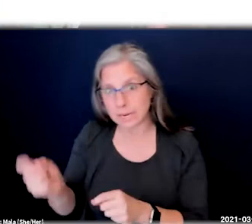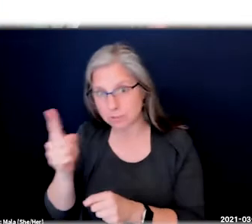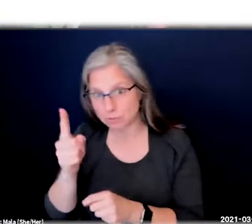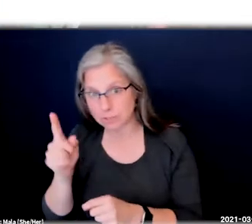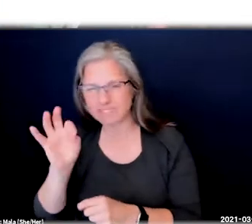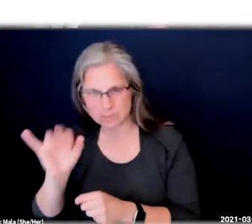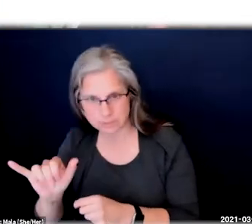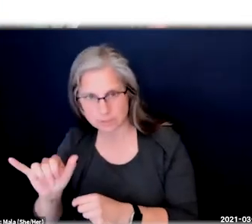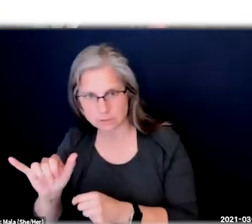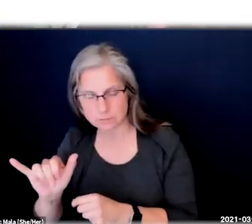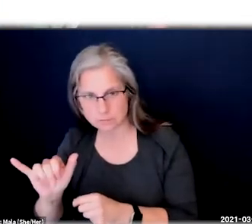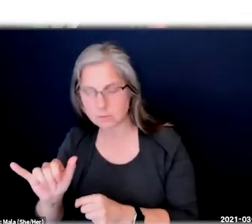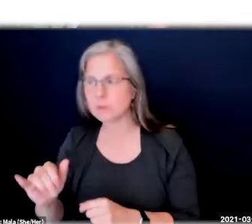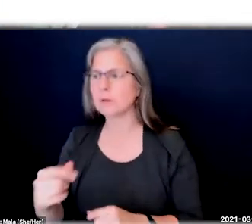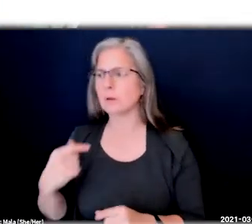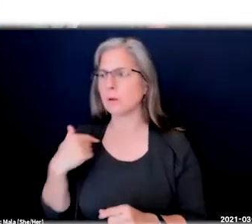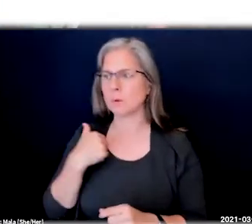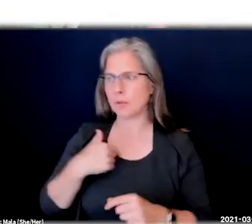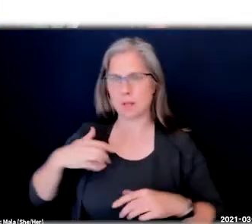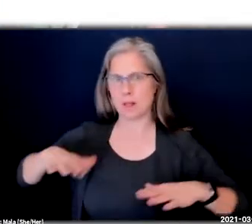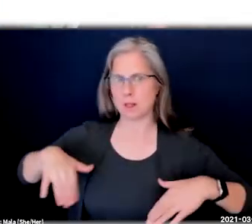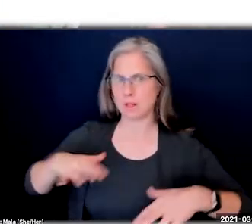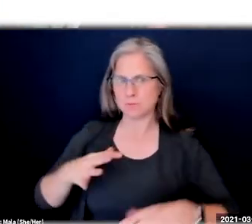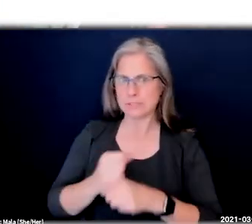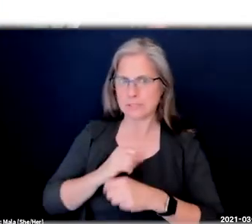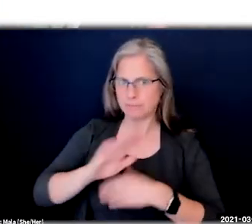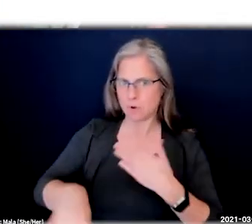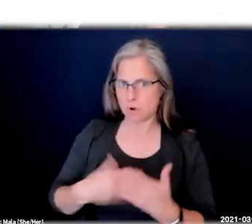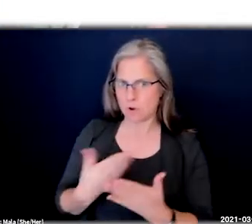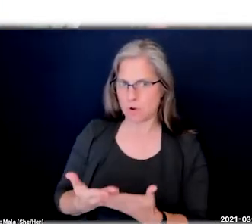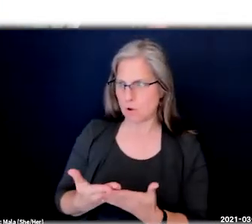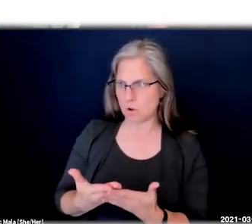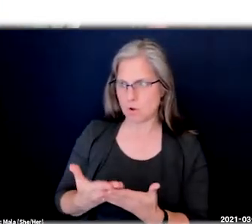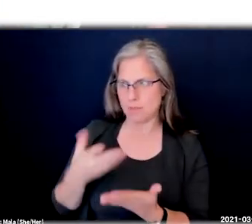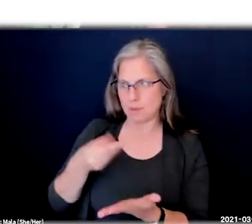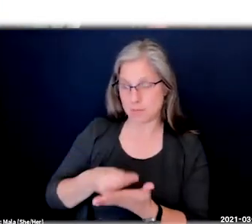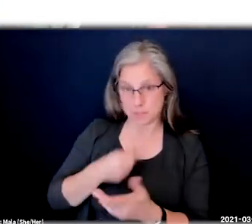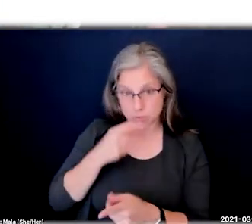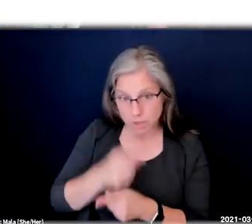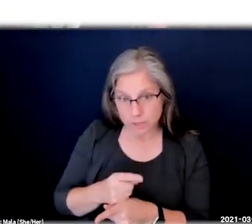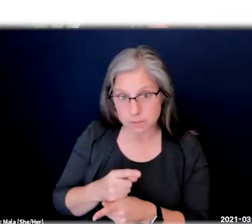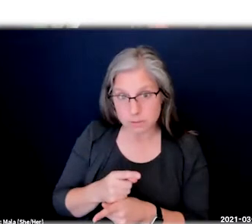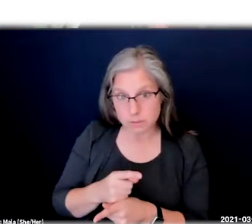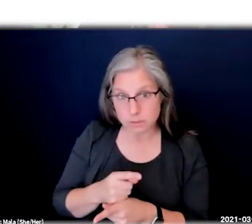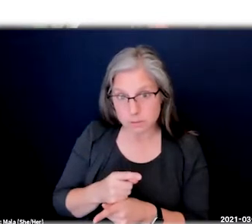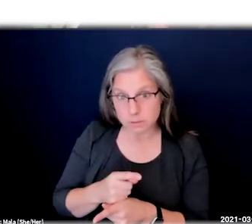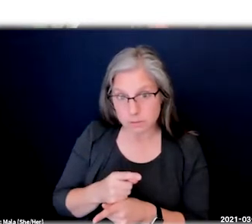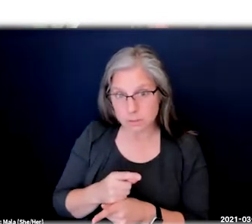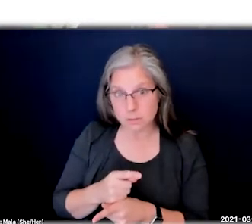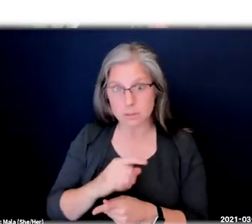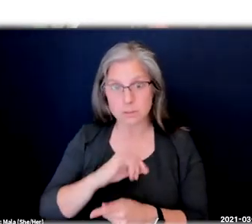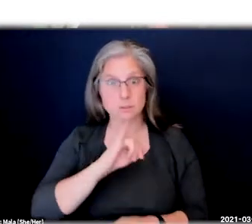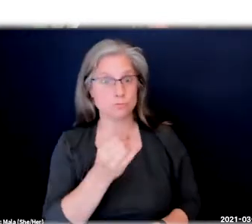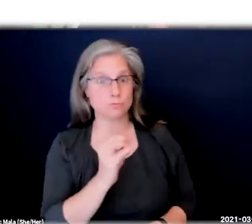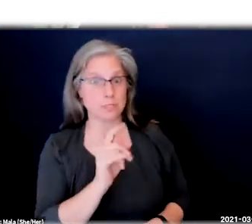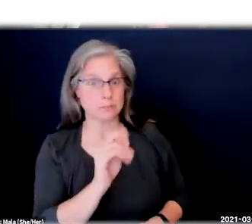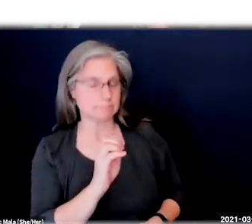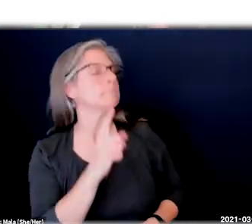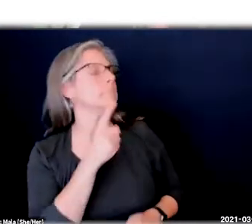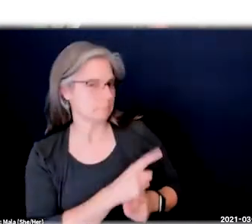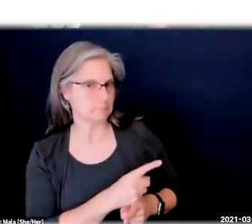year. We have not received all of that money, is that correct? That's correct. We have